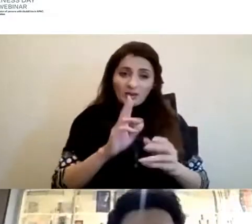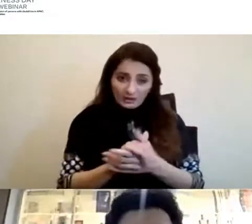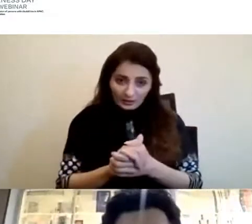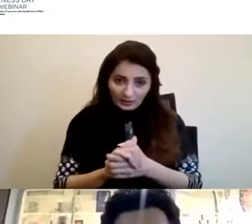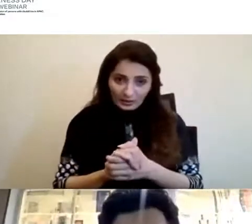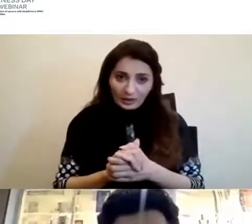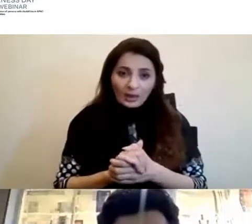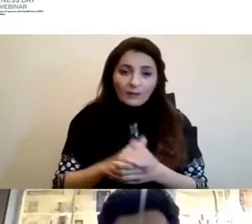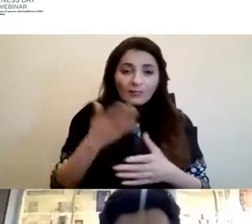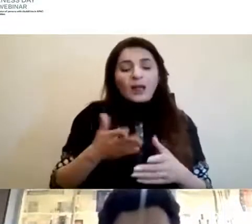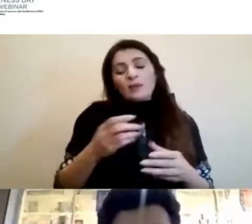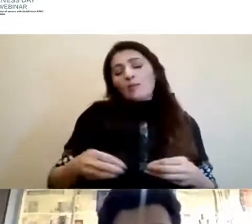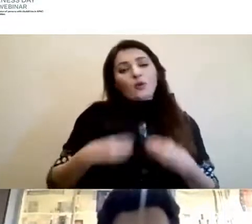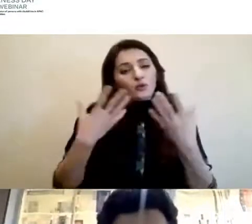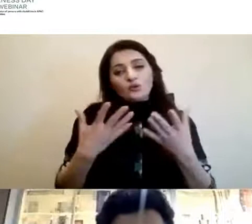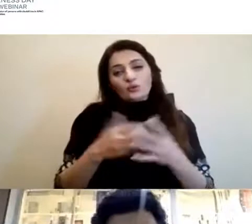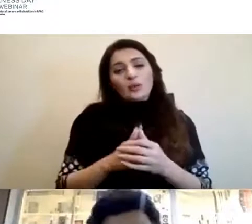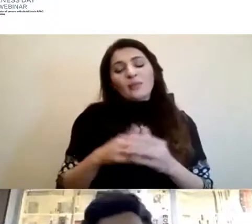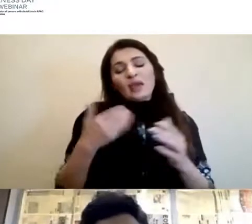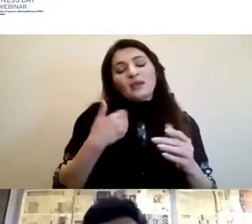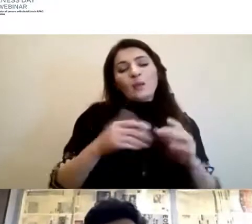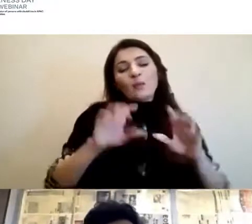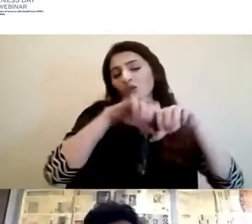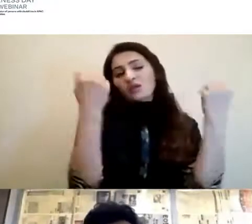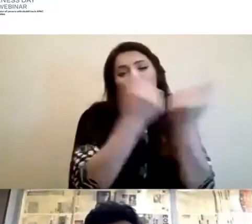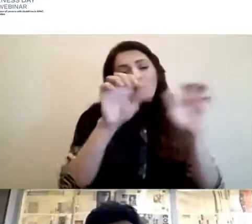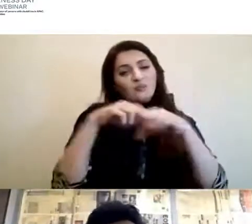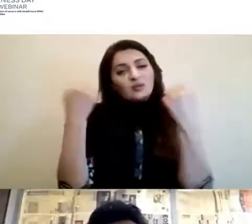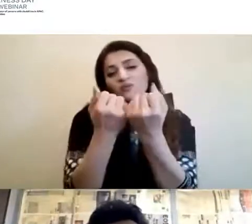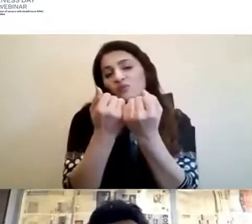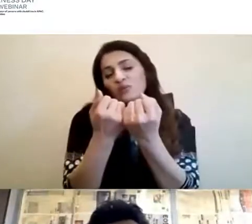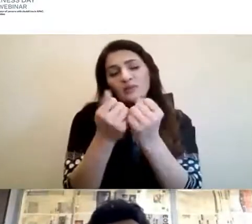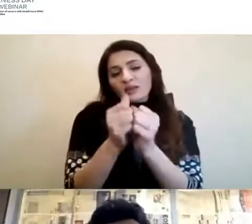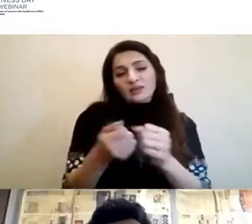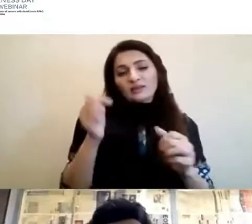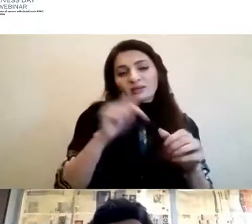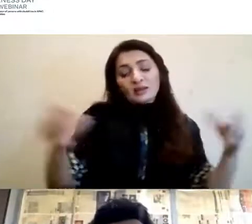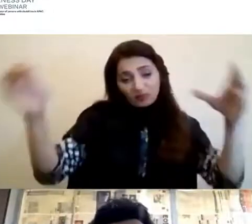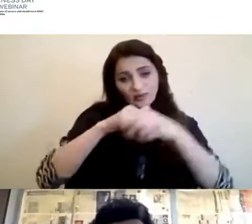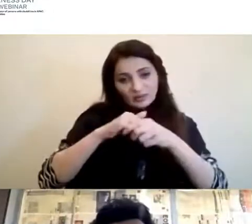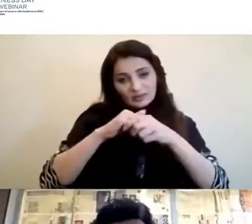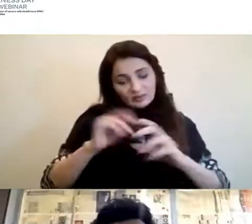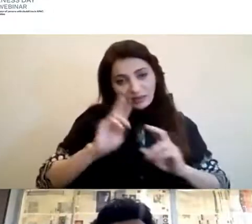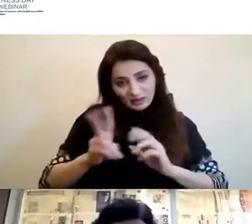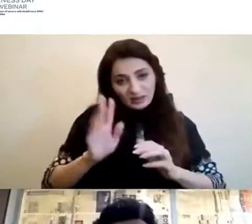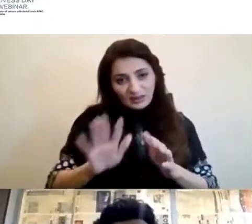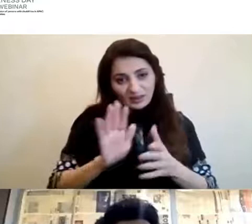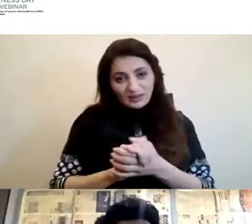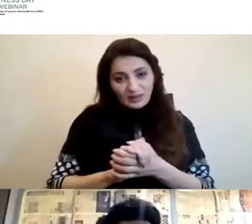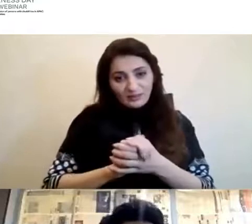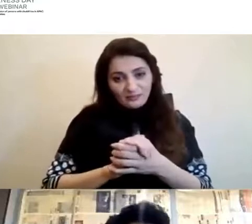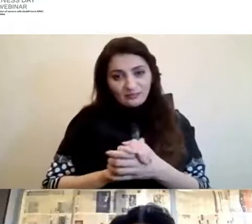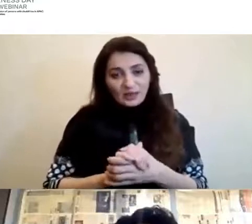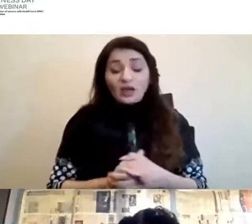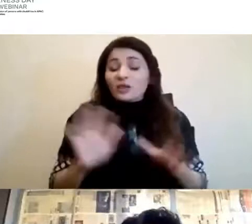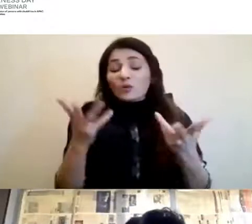joy of speaking with many companies in many sectors about accessibility policies and how they were